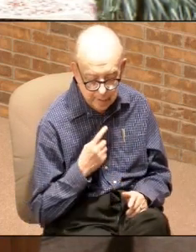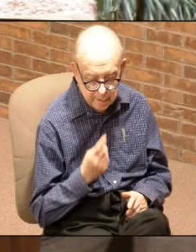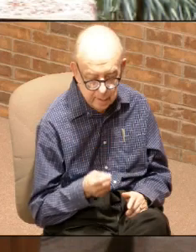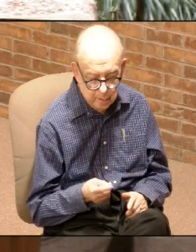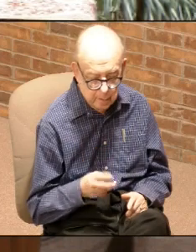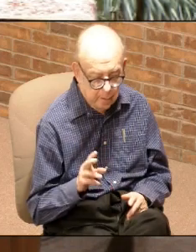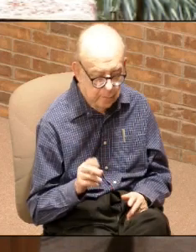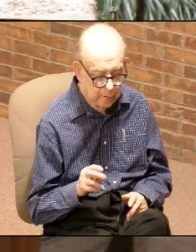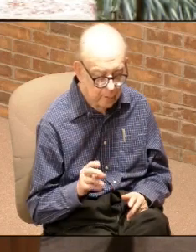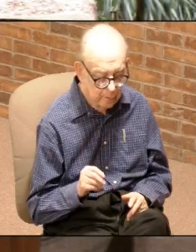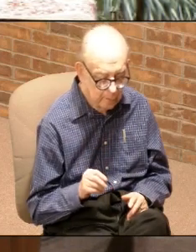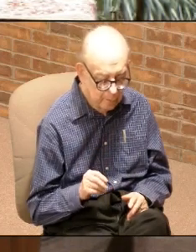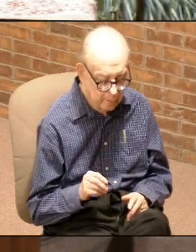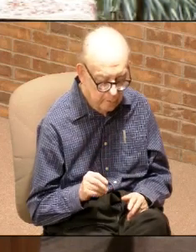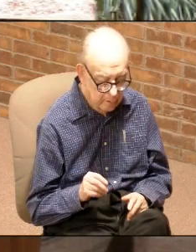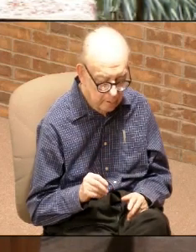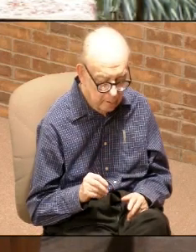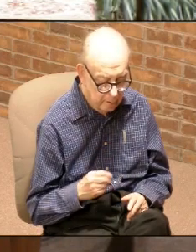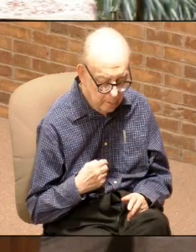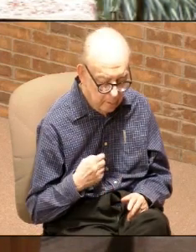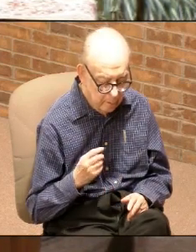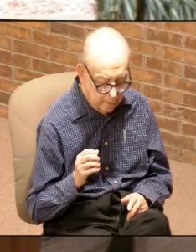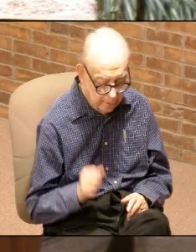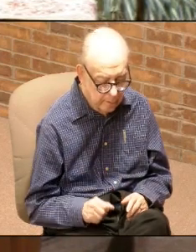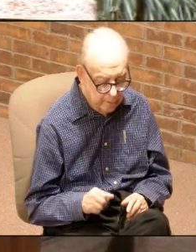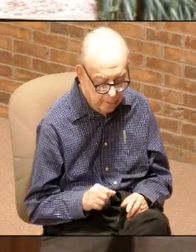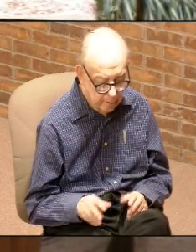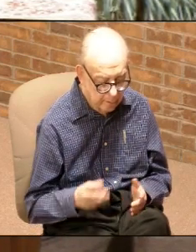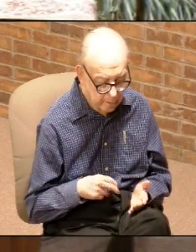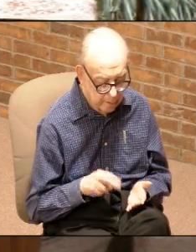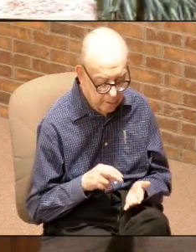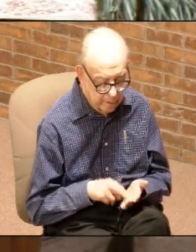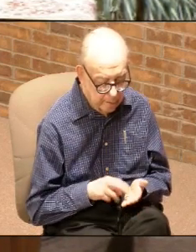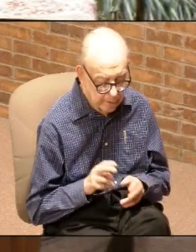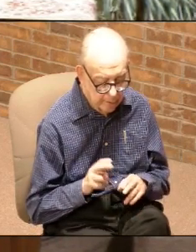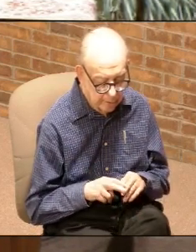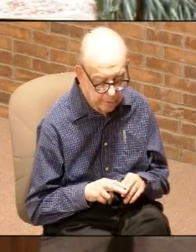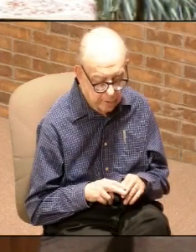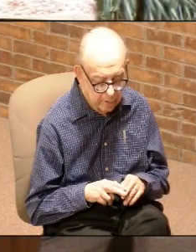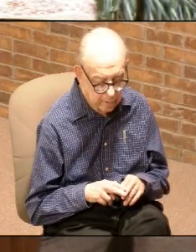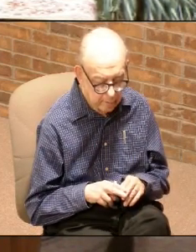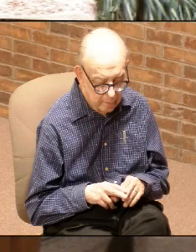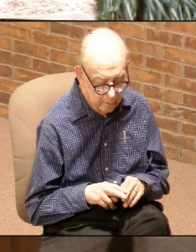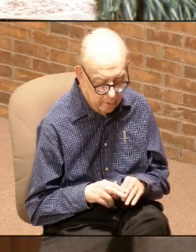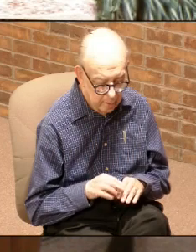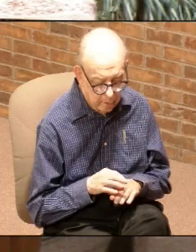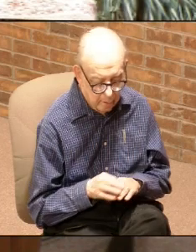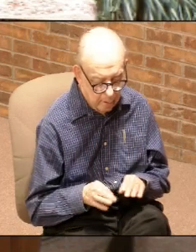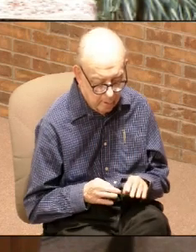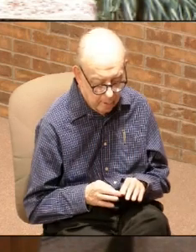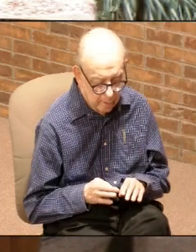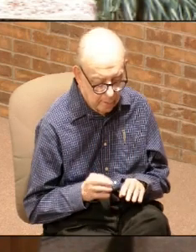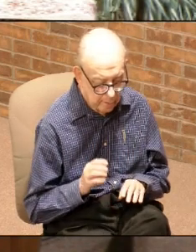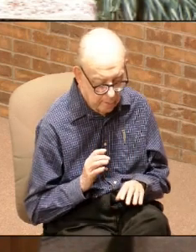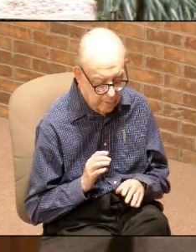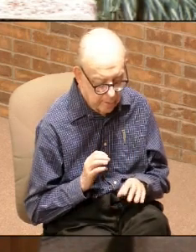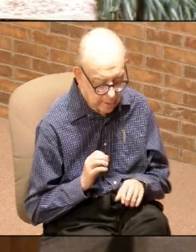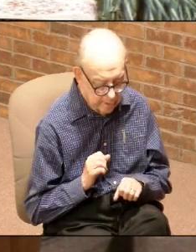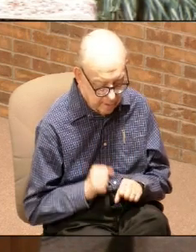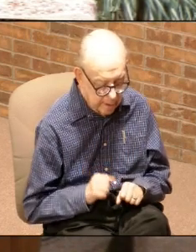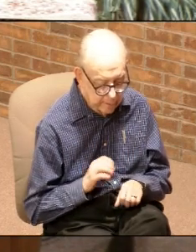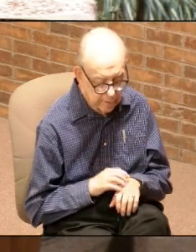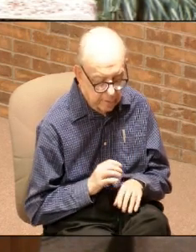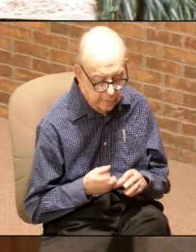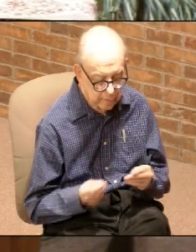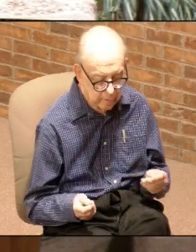saying, no, you're capable of getting up out of this chair. Your feet can hit the ground, and